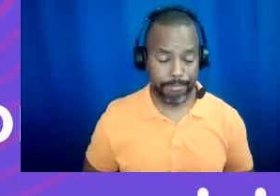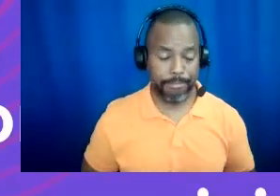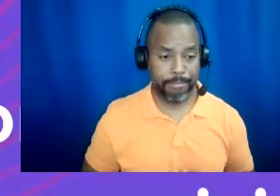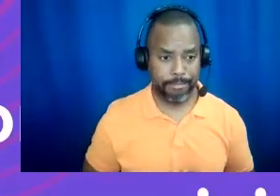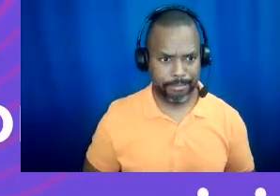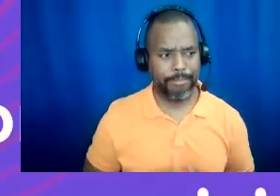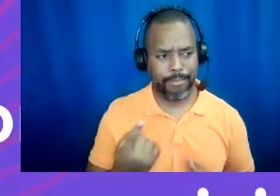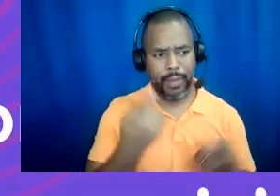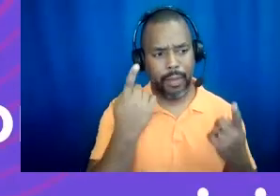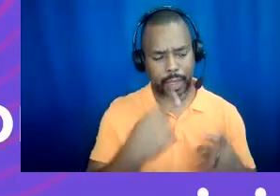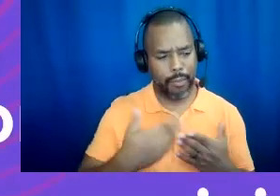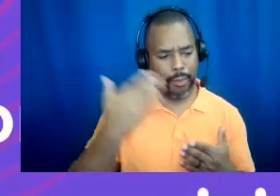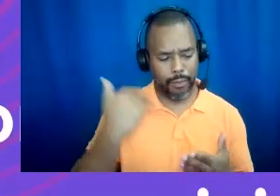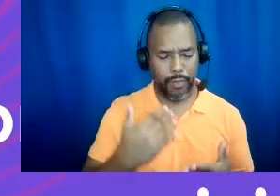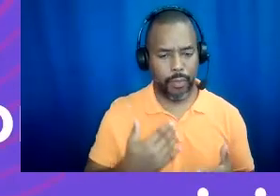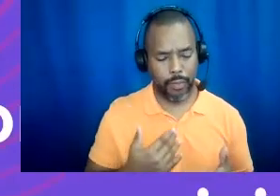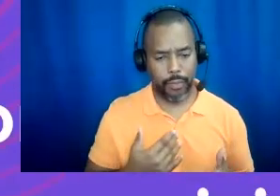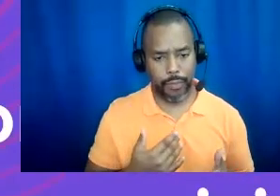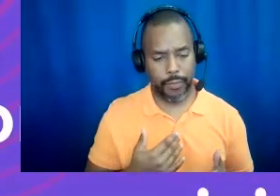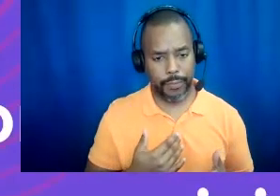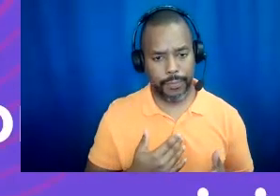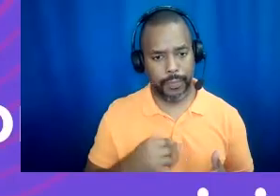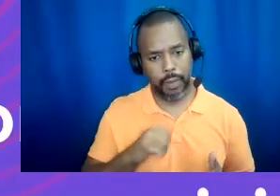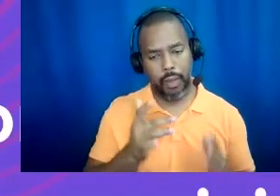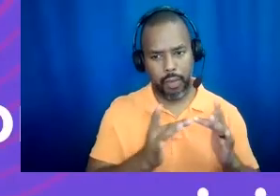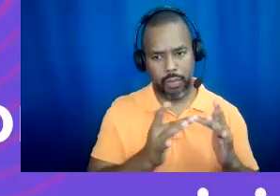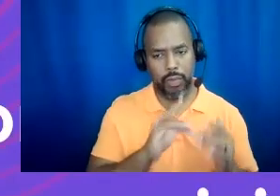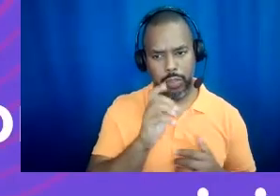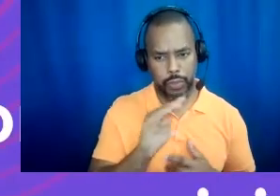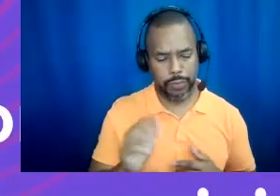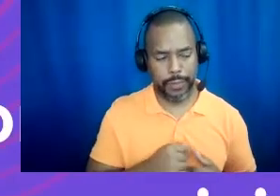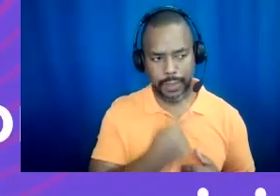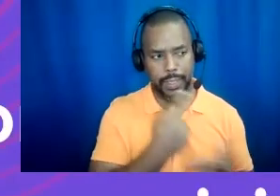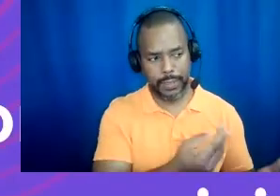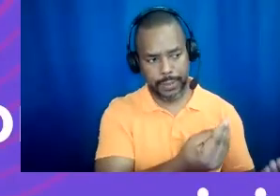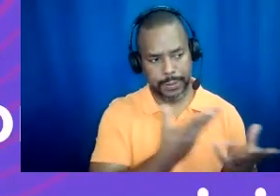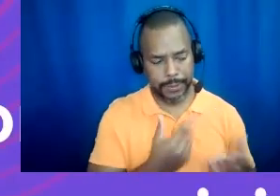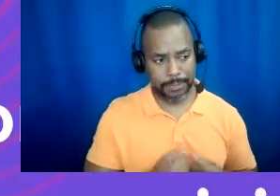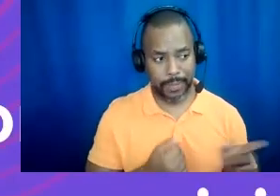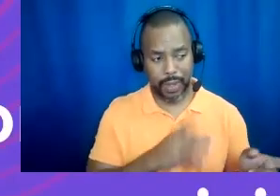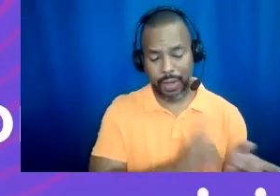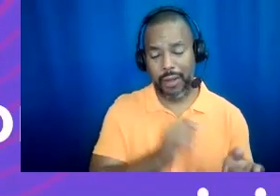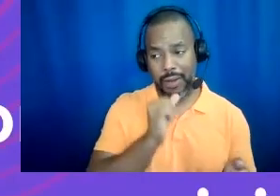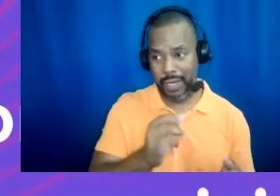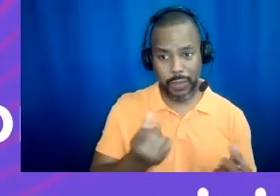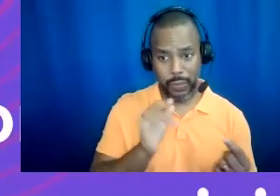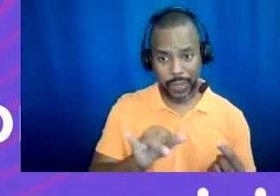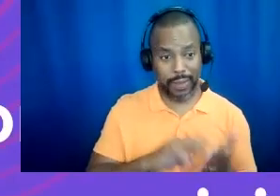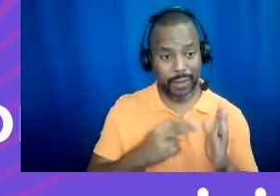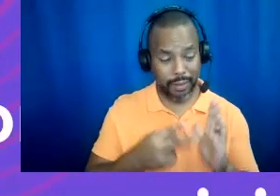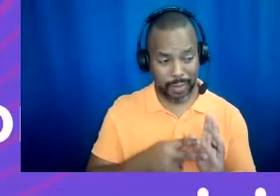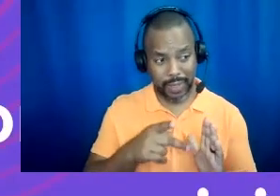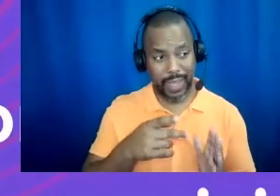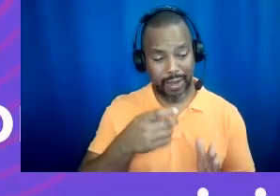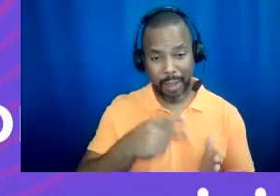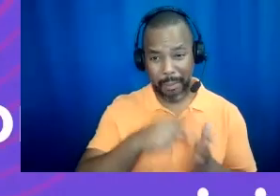had somebody in an earlier webinar or Zoom that indicated their doctor didn't do this and they got billed a higher portion.